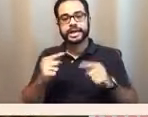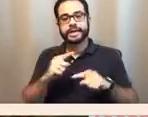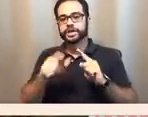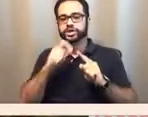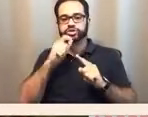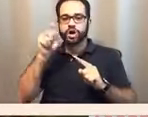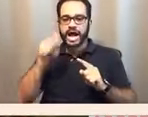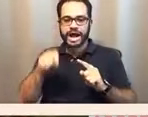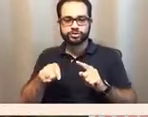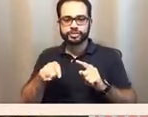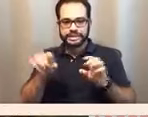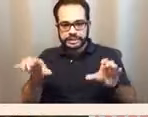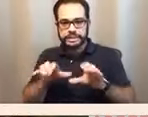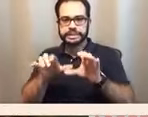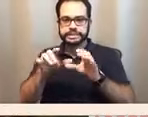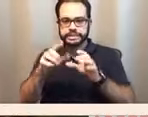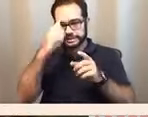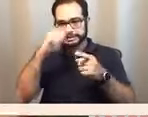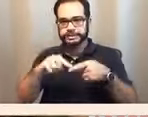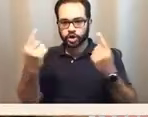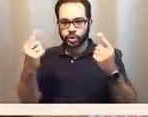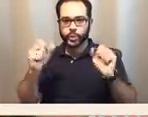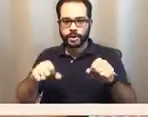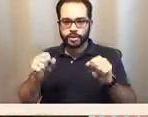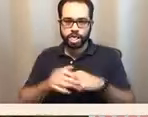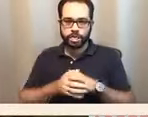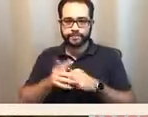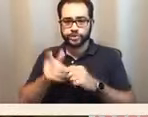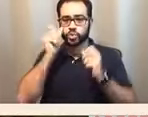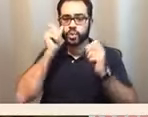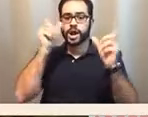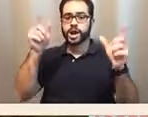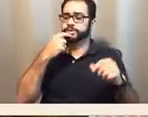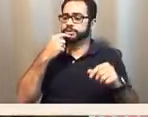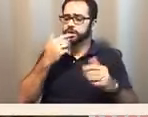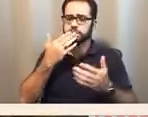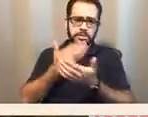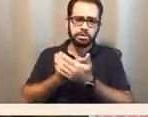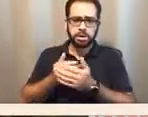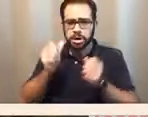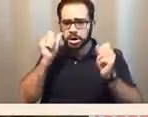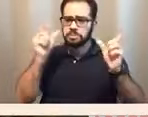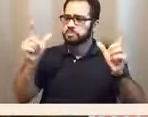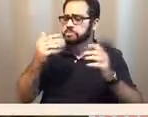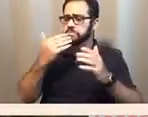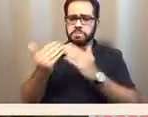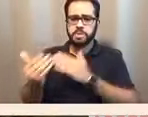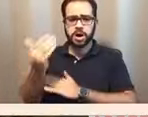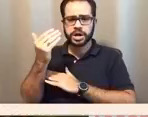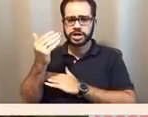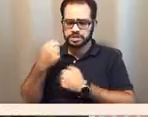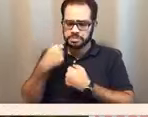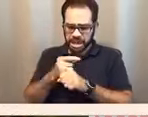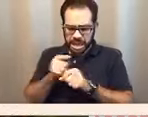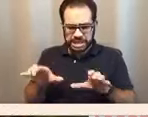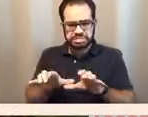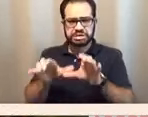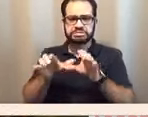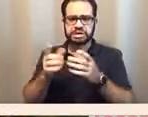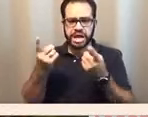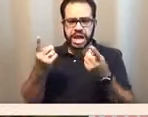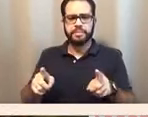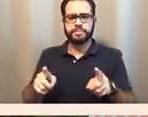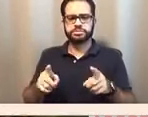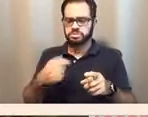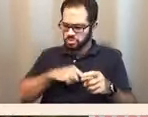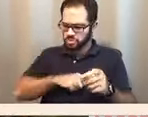disagreeable. You know, wake up and say, "It's a wonderful morning. Make things happen, men. We can do this. It's